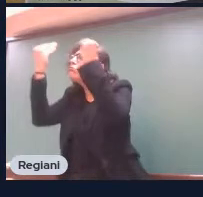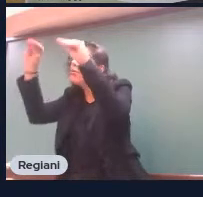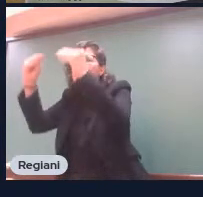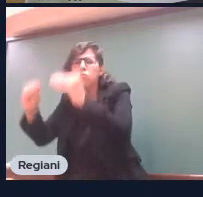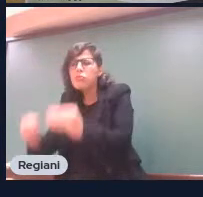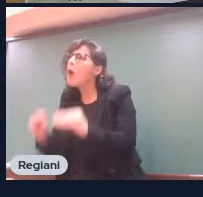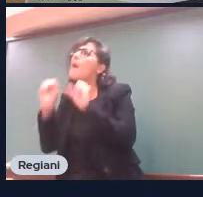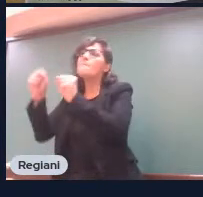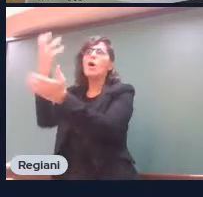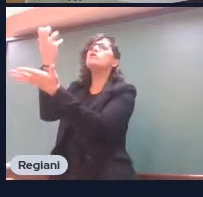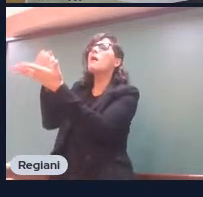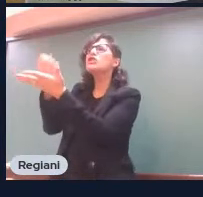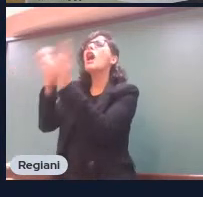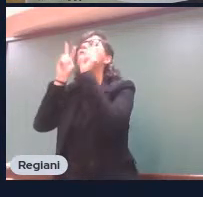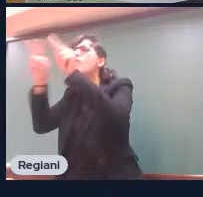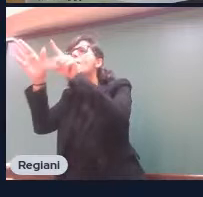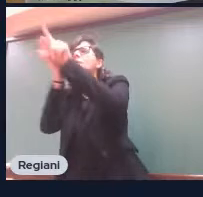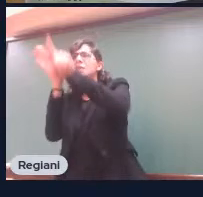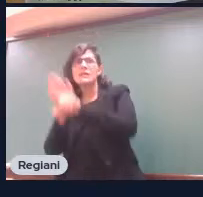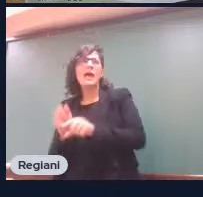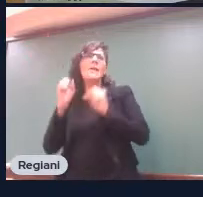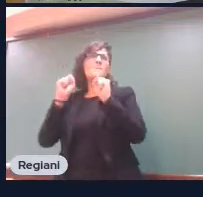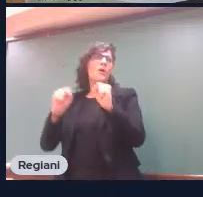Mm-hmm. Okay.